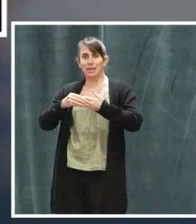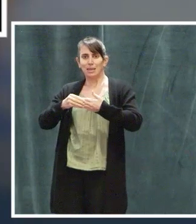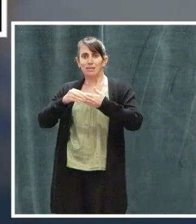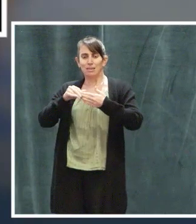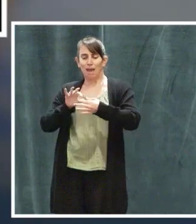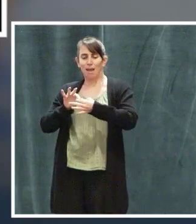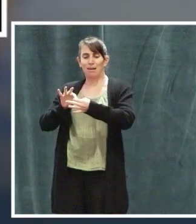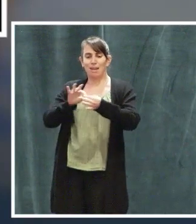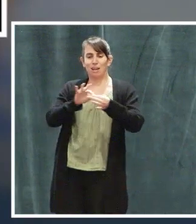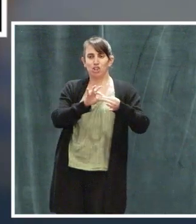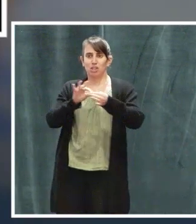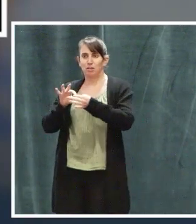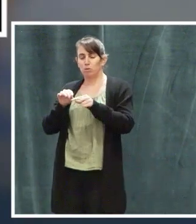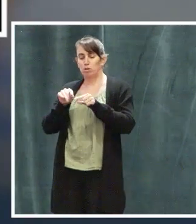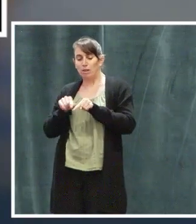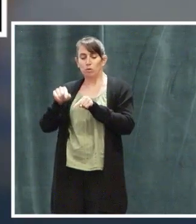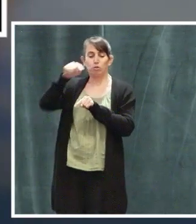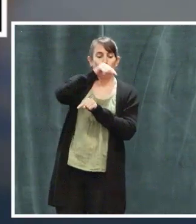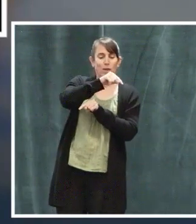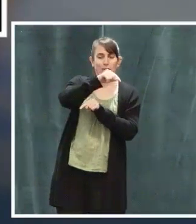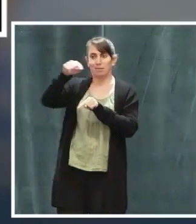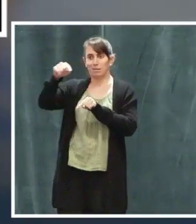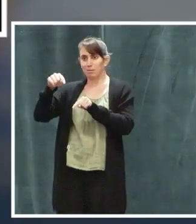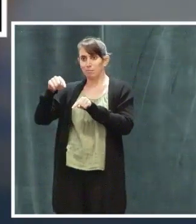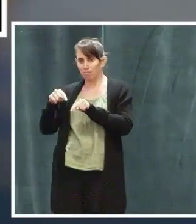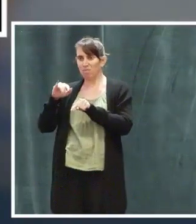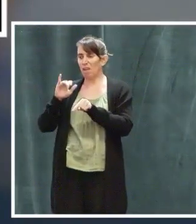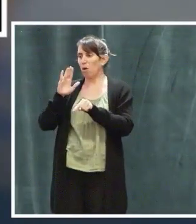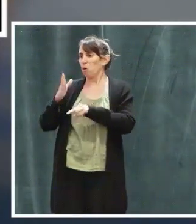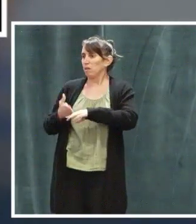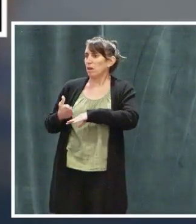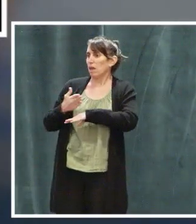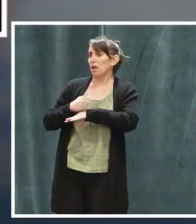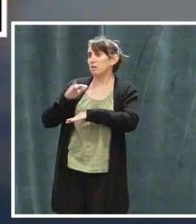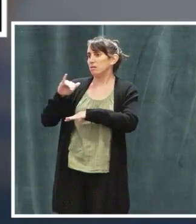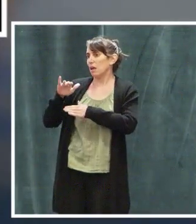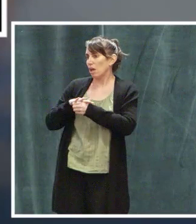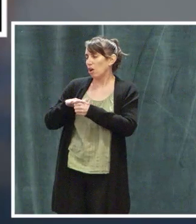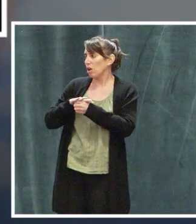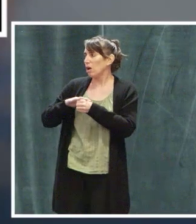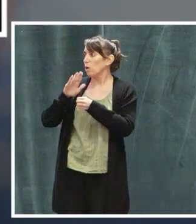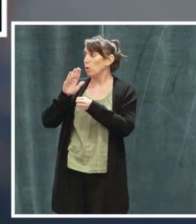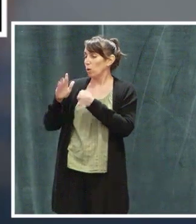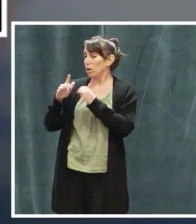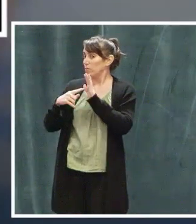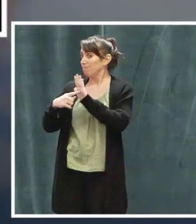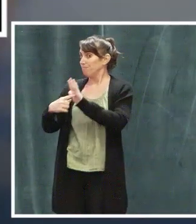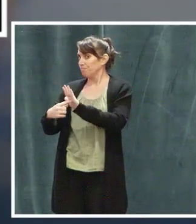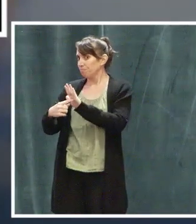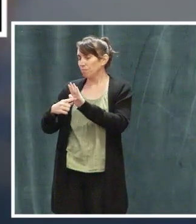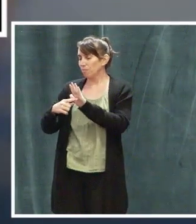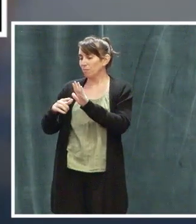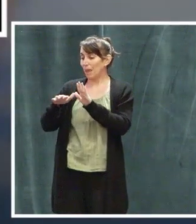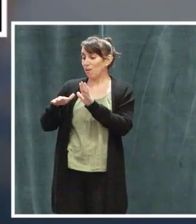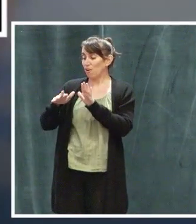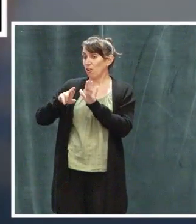between those points. And we think that's going to be a real enhancement to this area. I will note that the area on the right side of this is